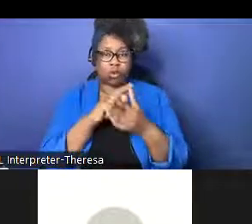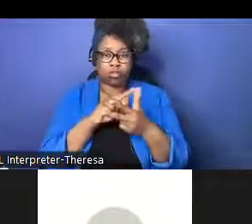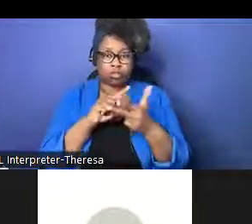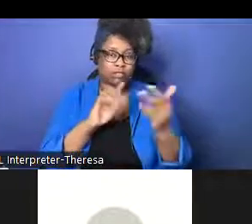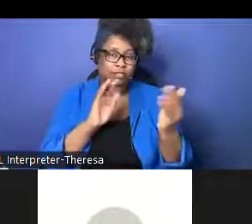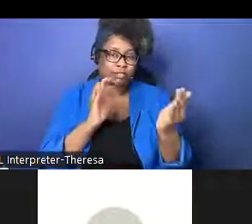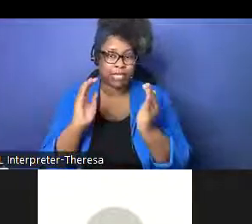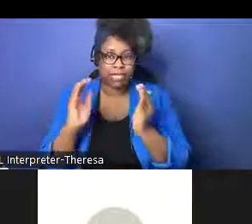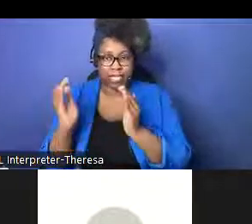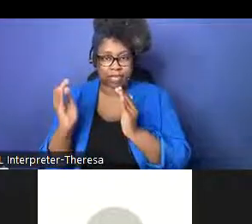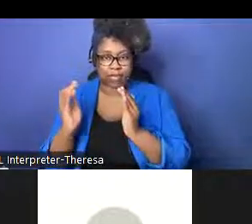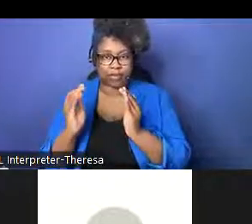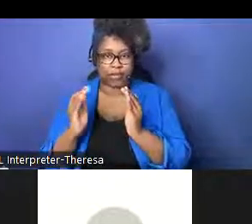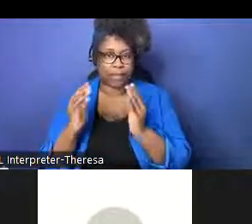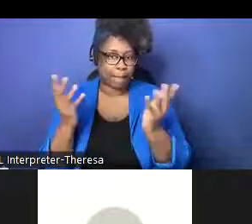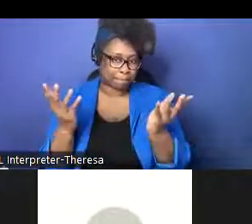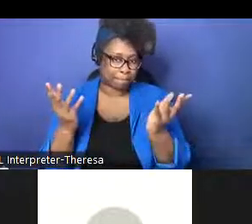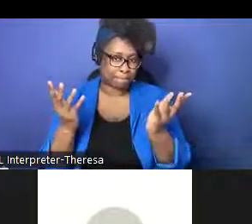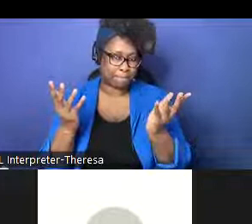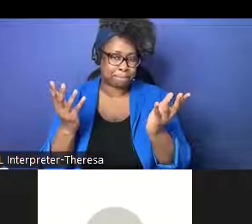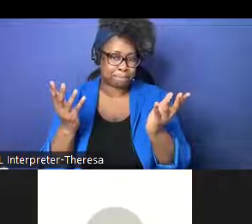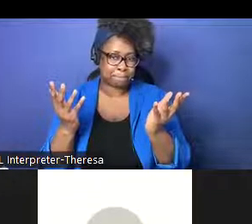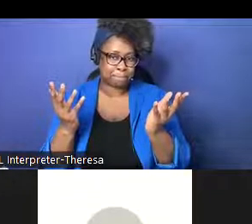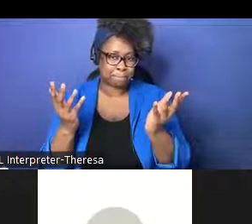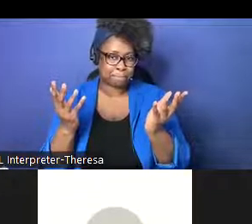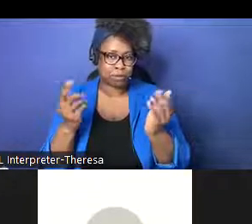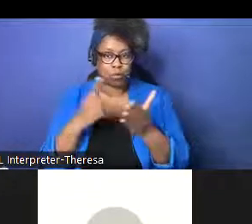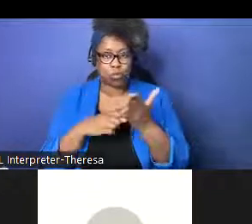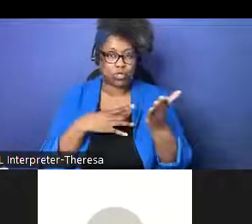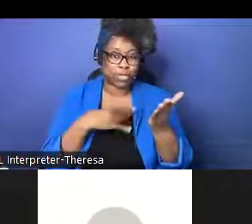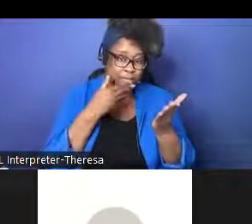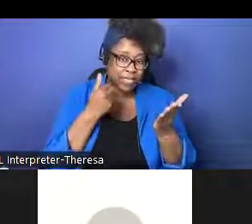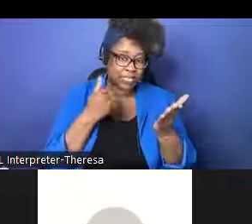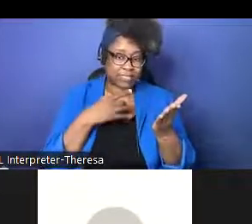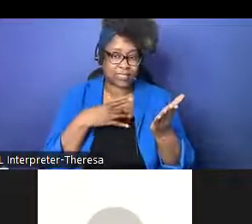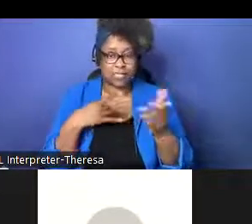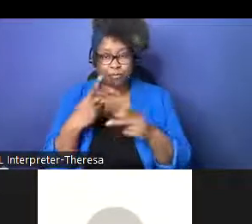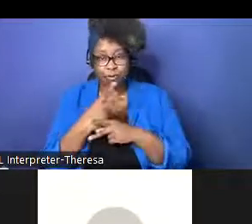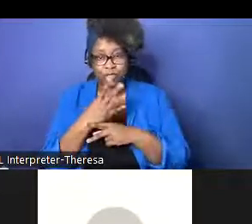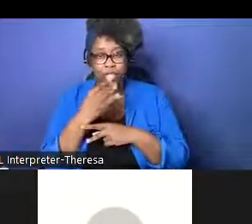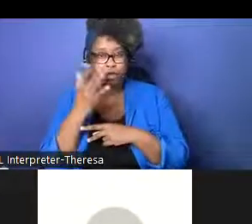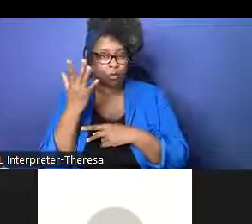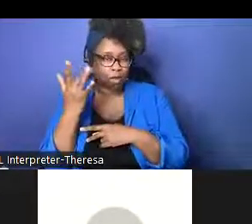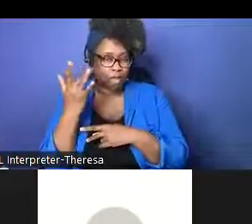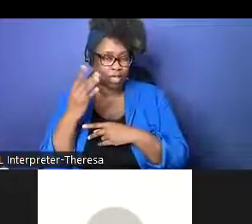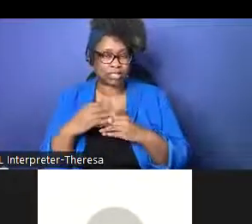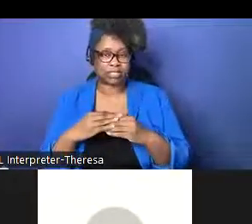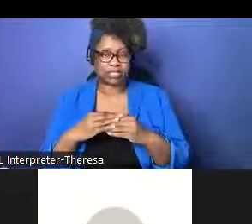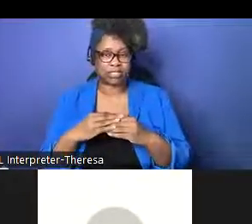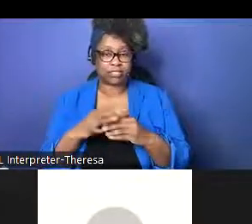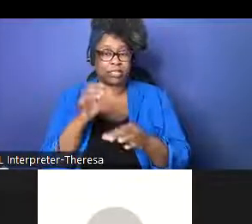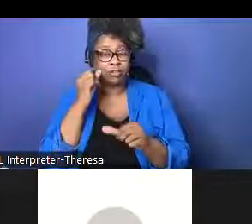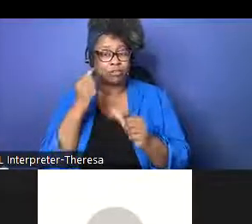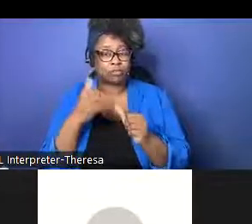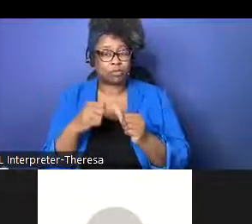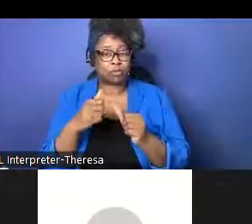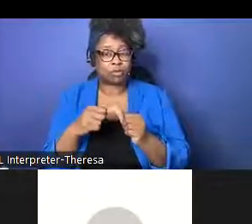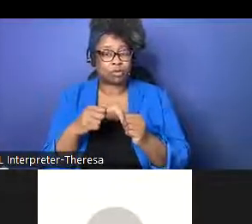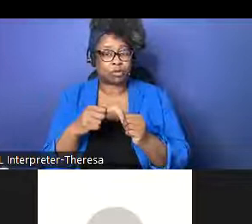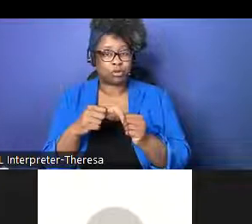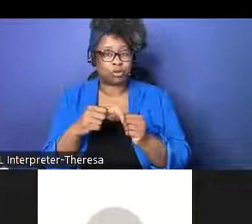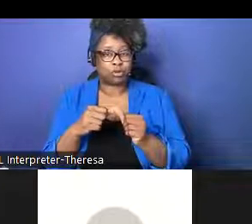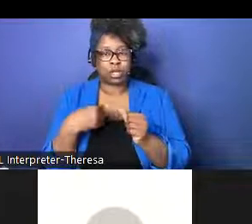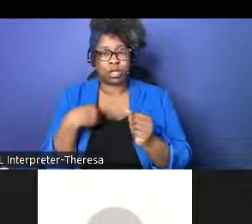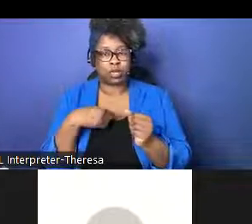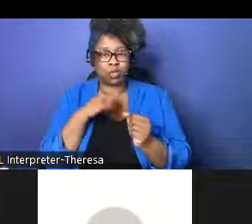each other, which you like best, which you like worse, and why. Keeping in mind that we will not be